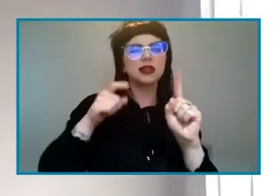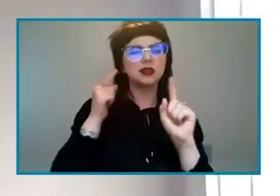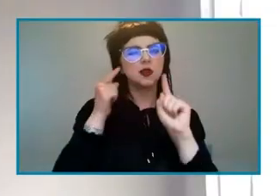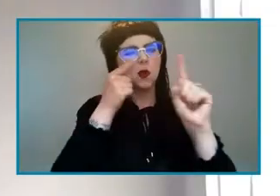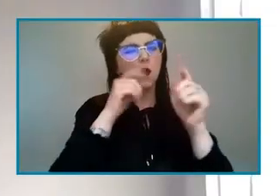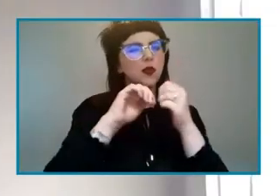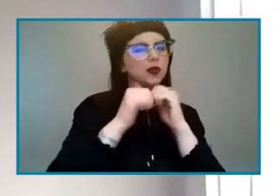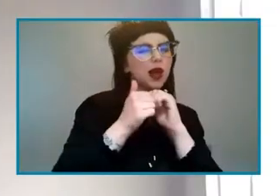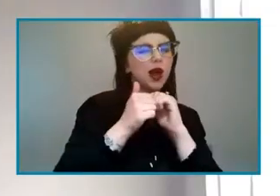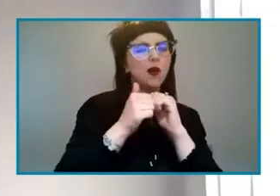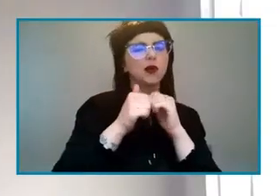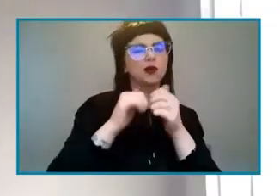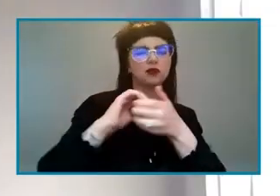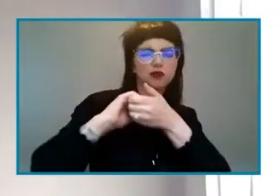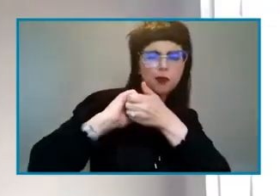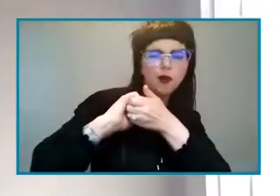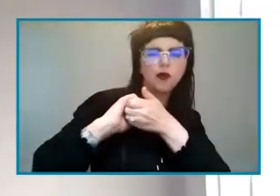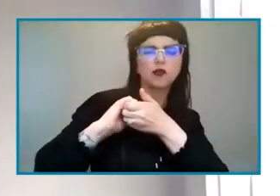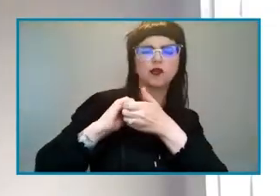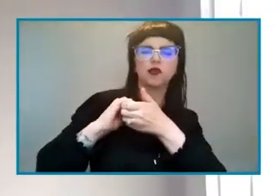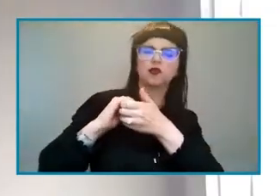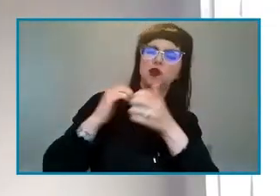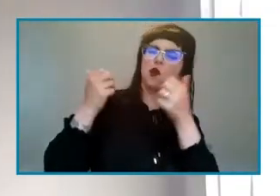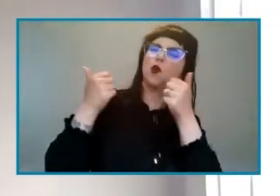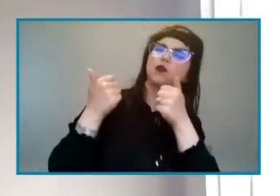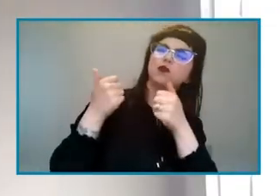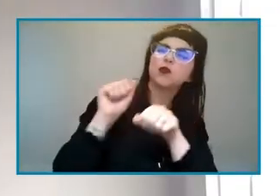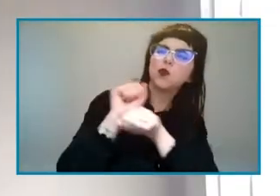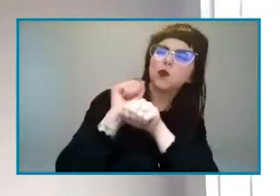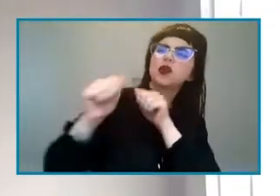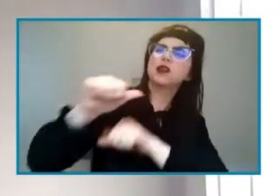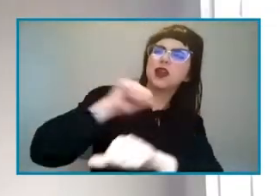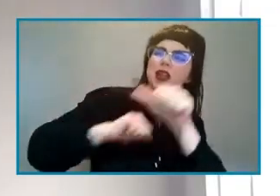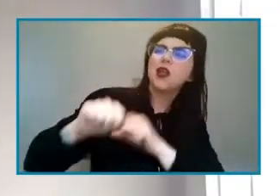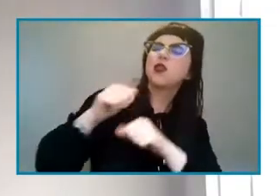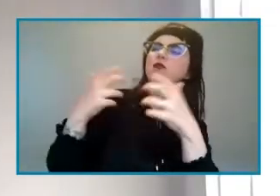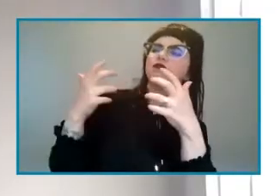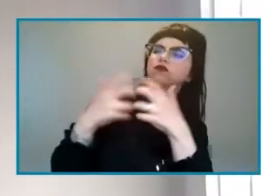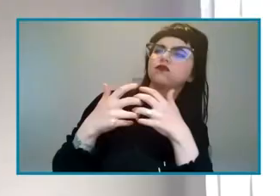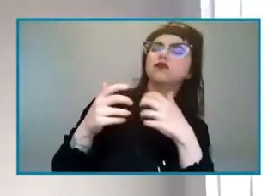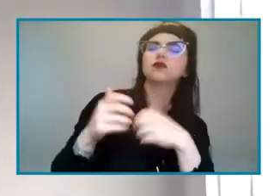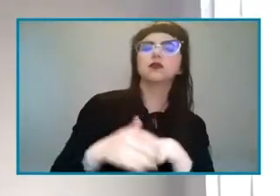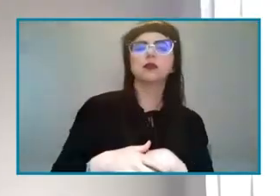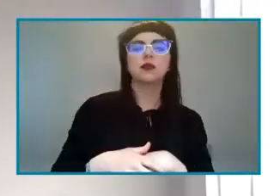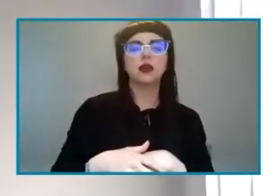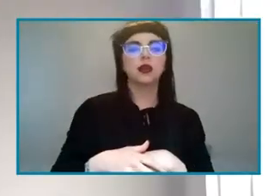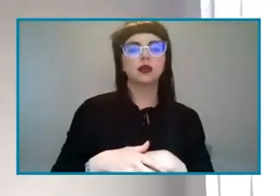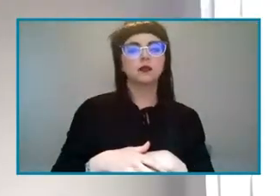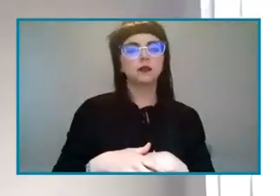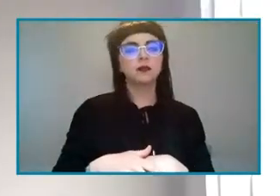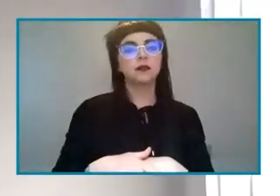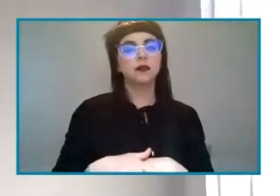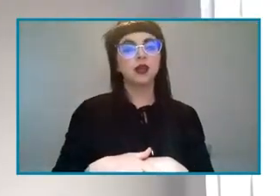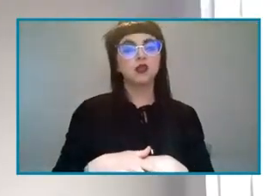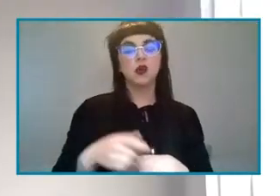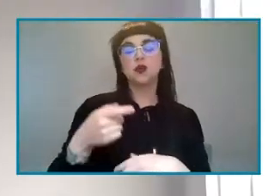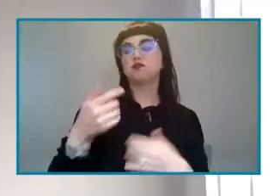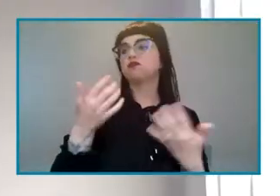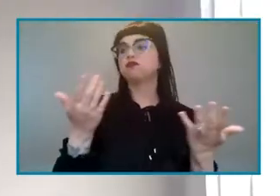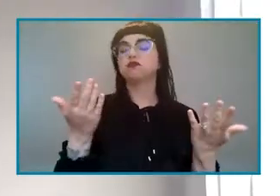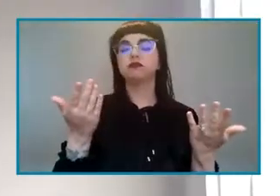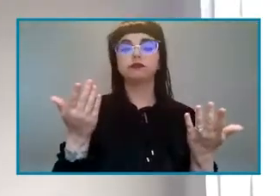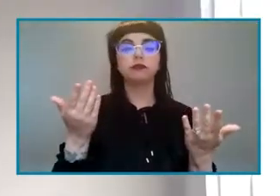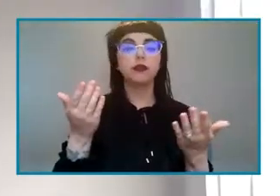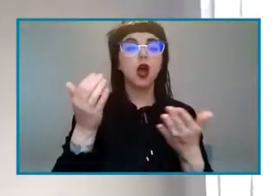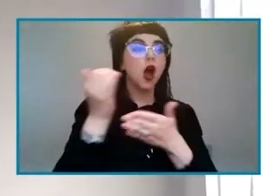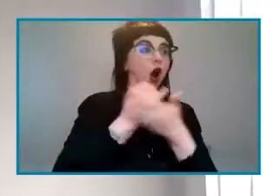and that it makes sense, and what we're doing by having an art program, a songwriting class, and how that works its